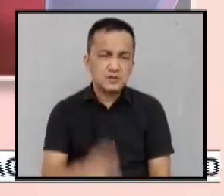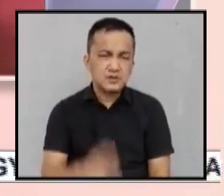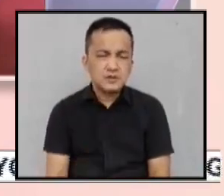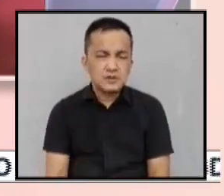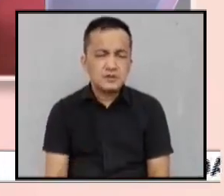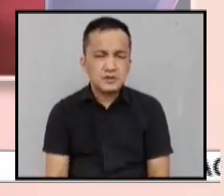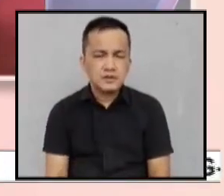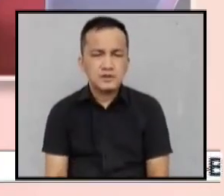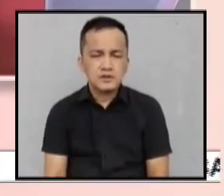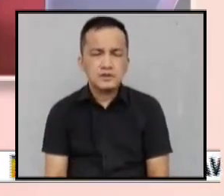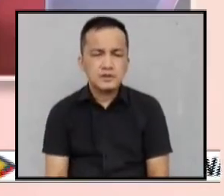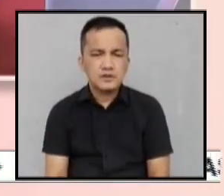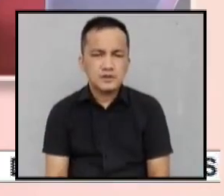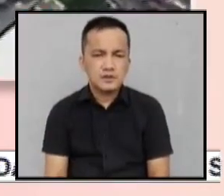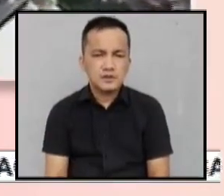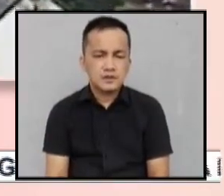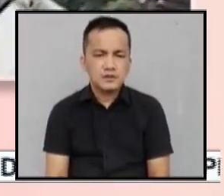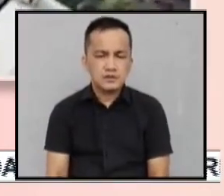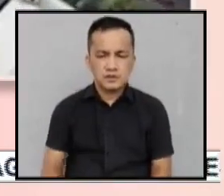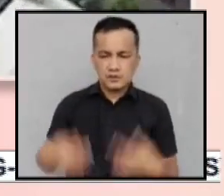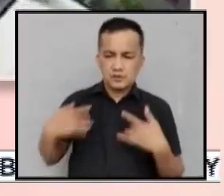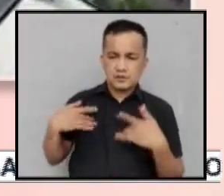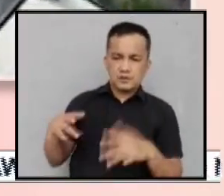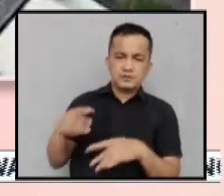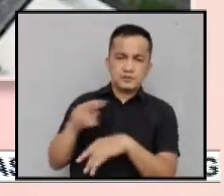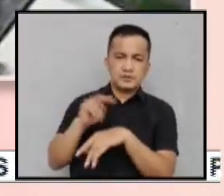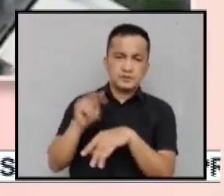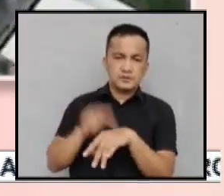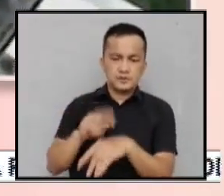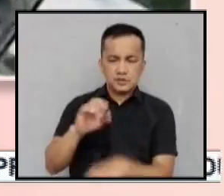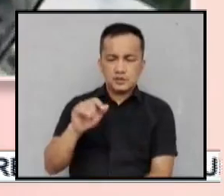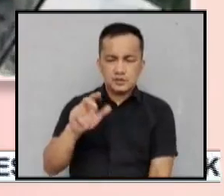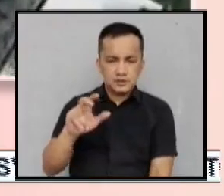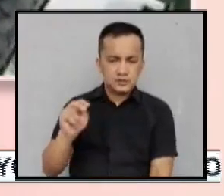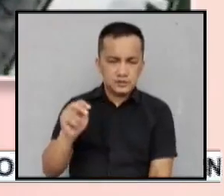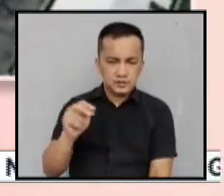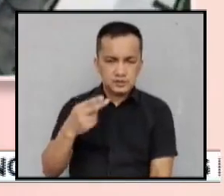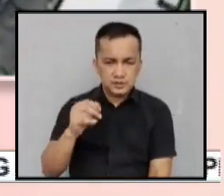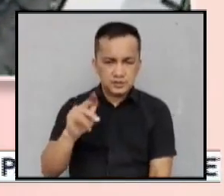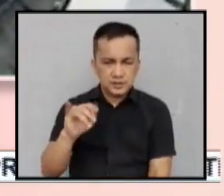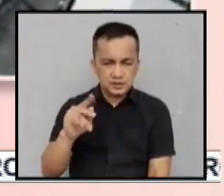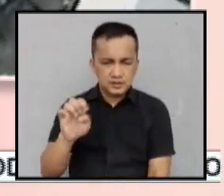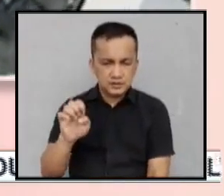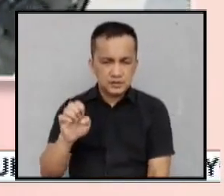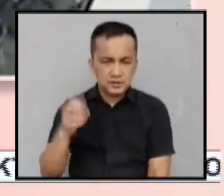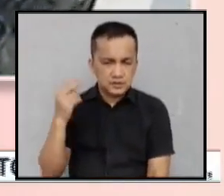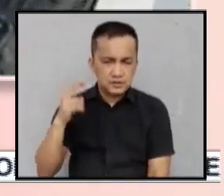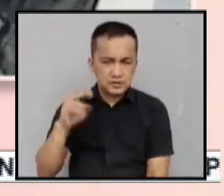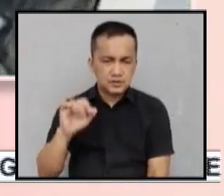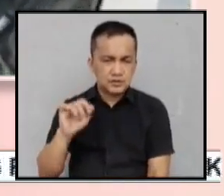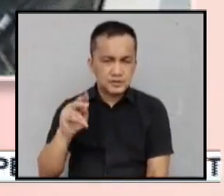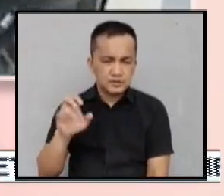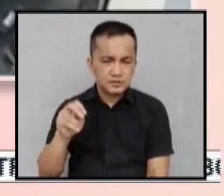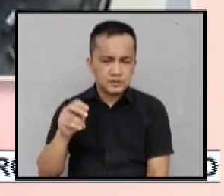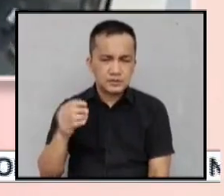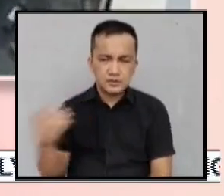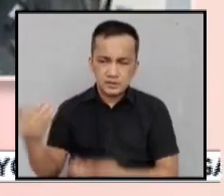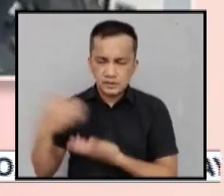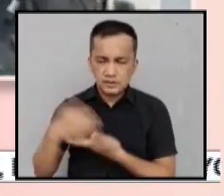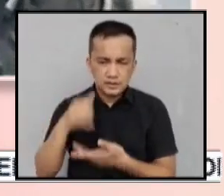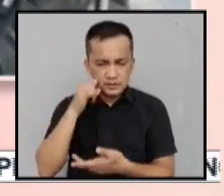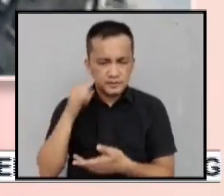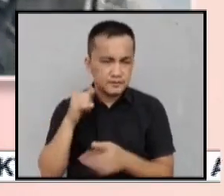Offhand, the National Commission, Heritage Commission, the Historical Commission came over yesterday and they just looked at